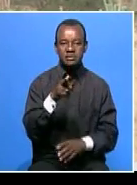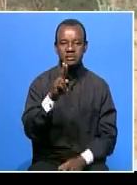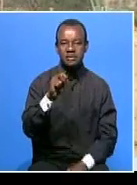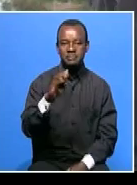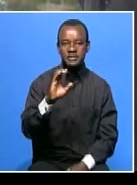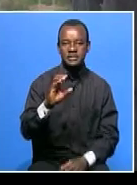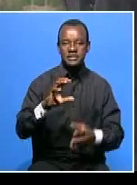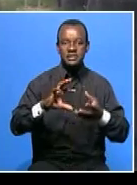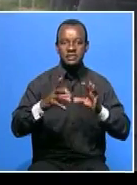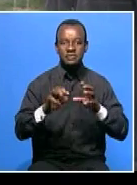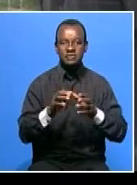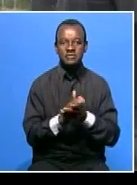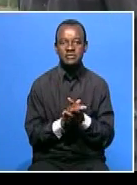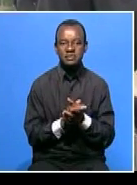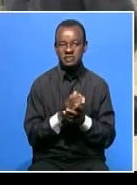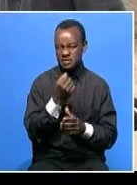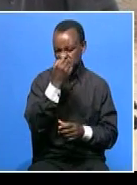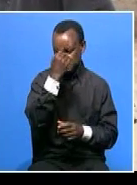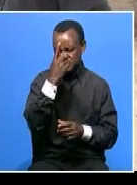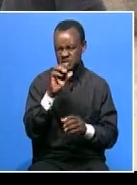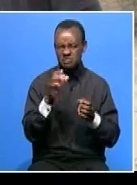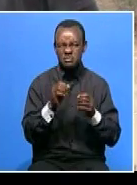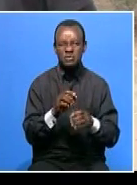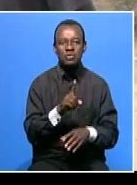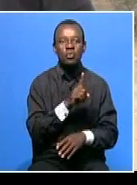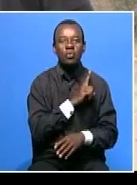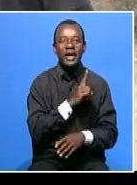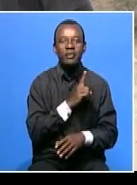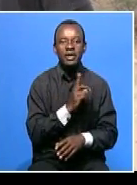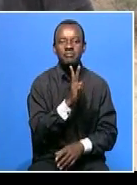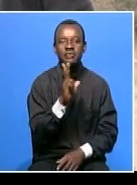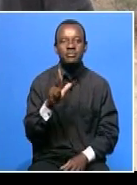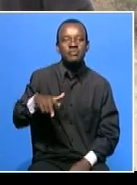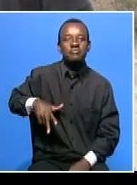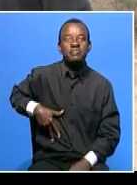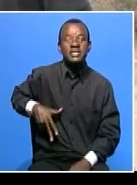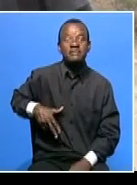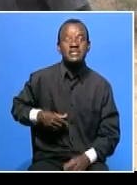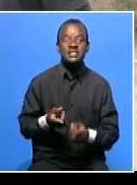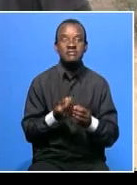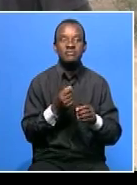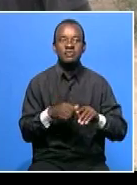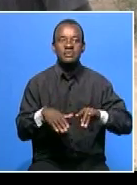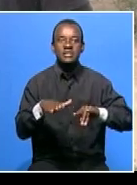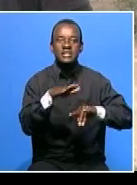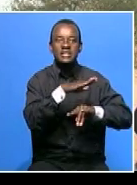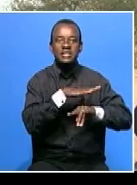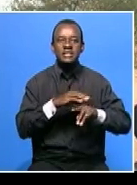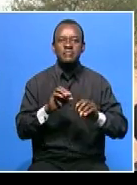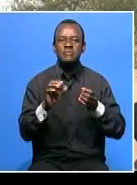not understand why people are not benefiting from the preservation of wildlife in the area.